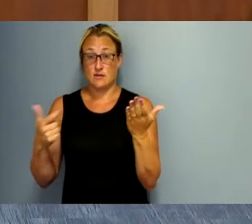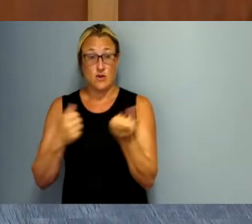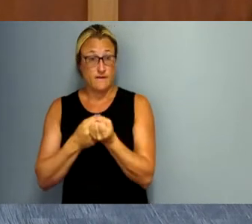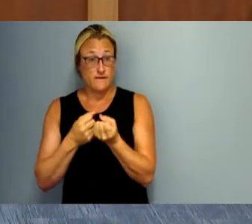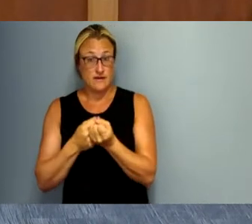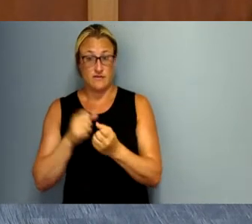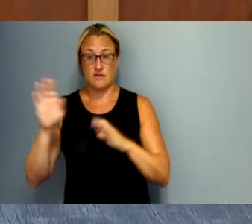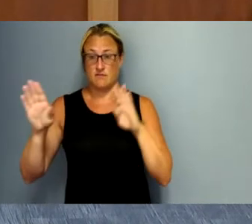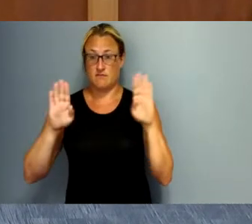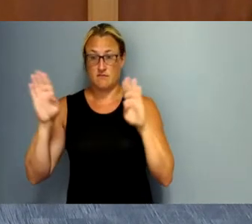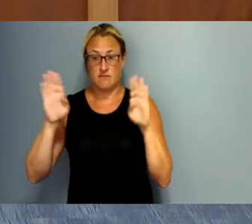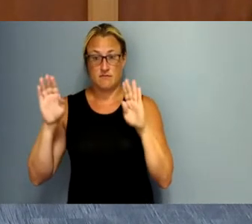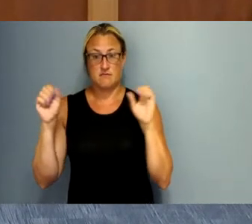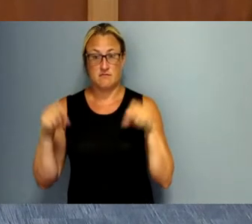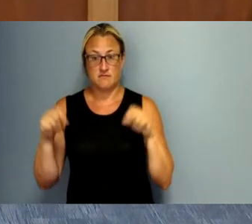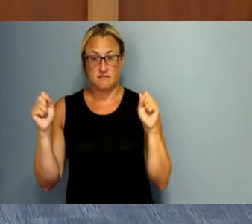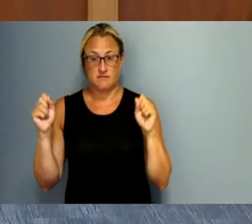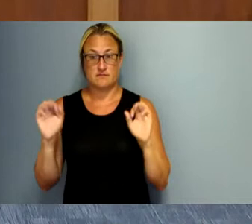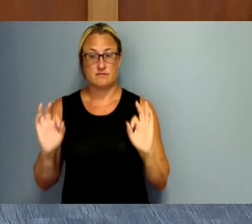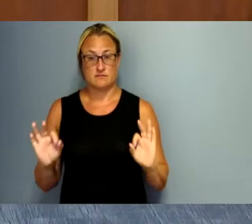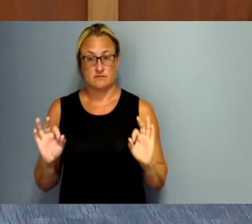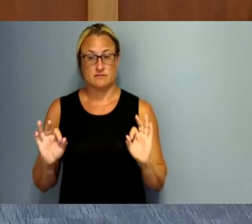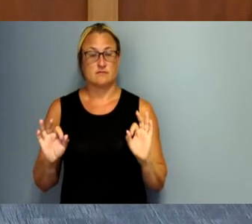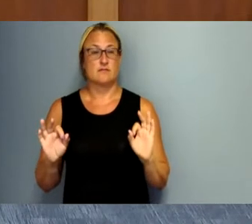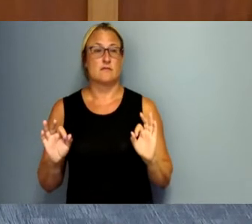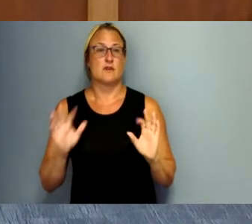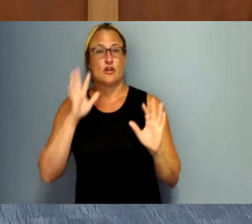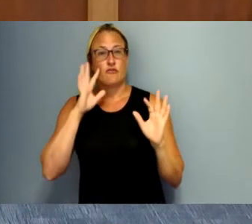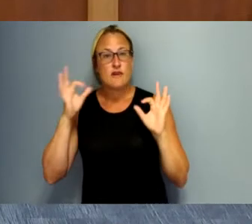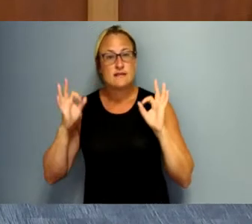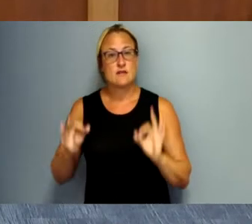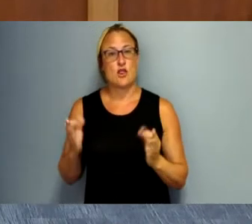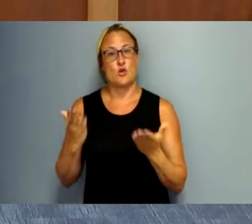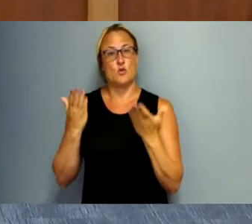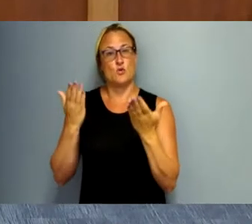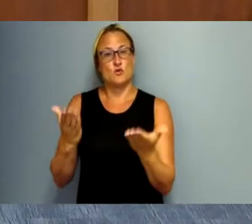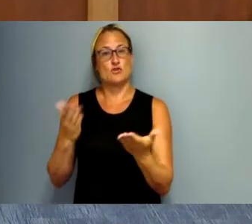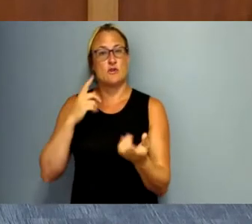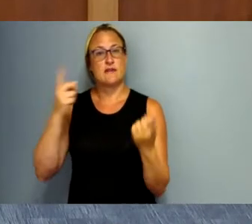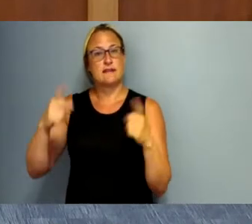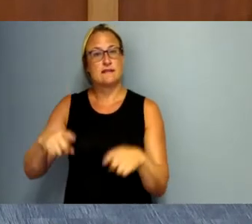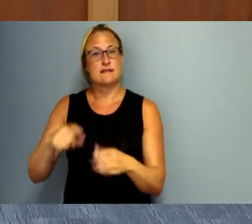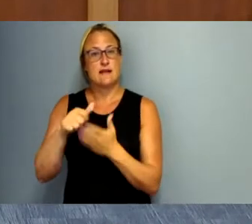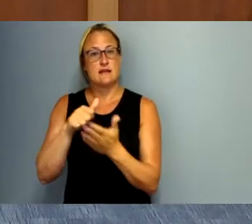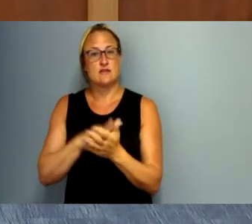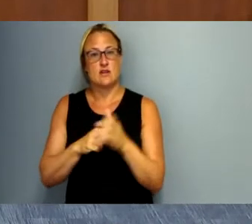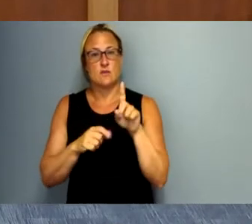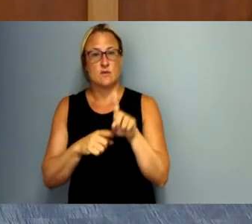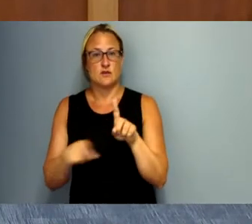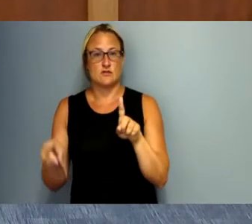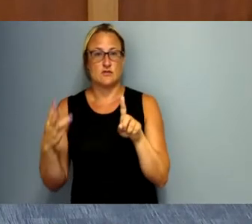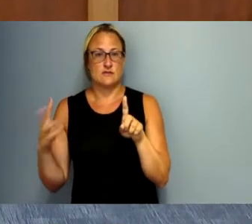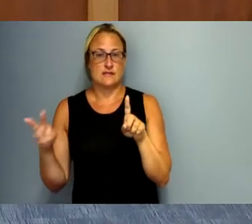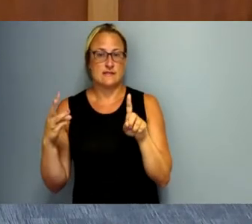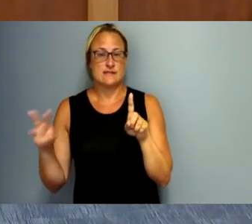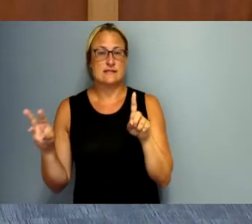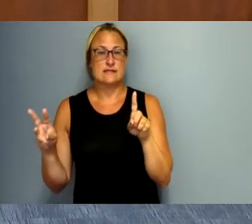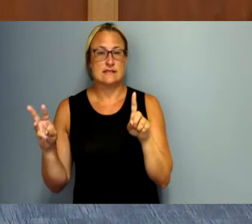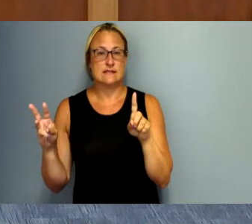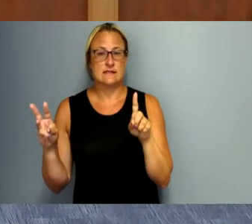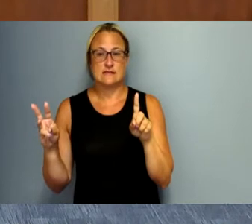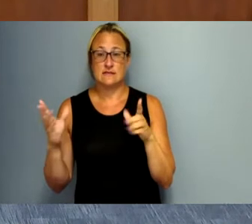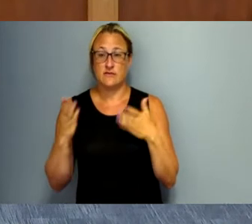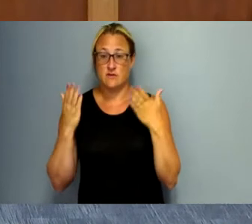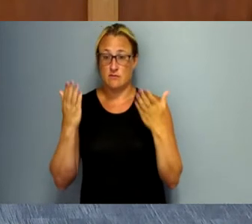Aye. Okay, resolutions on the consent agenda 1 through 16. Is there a motion